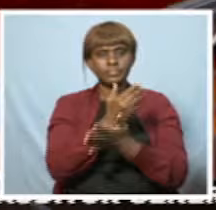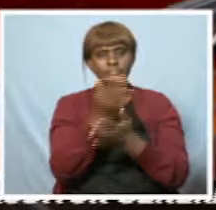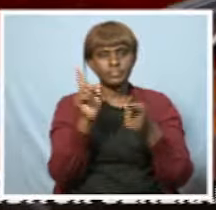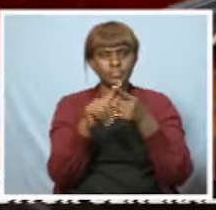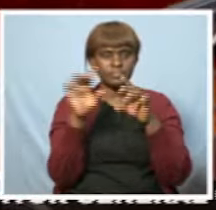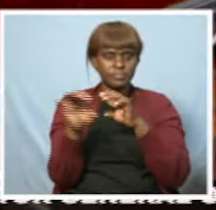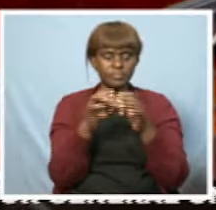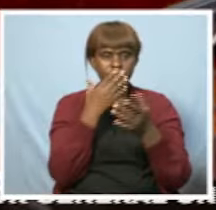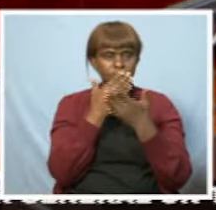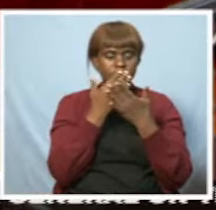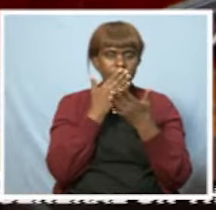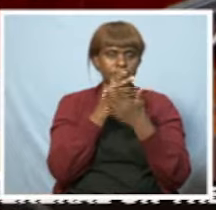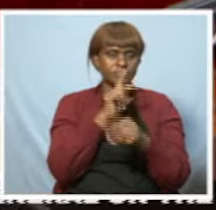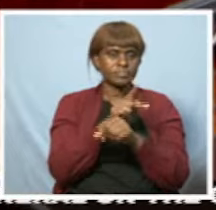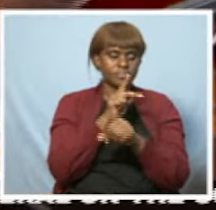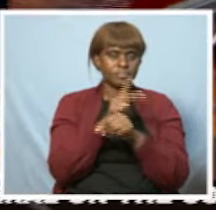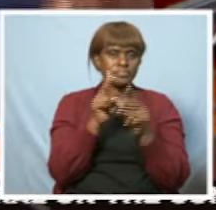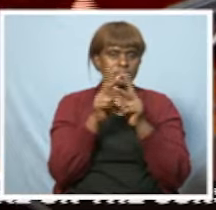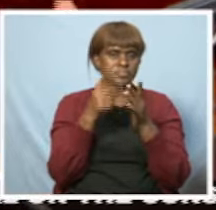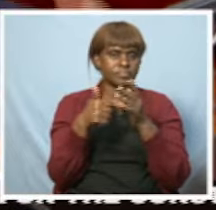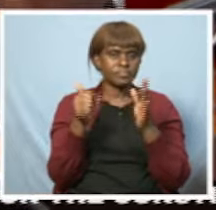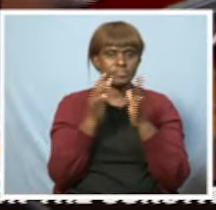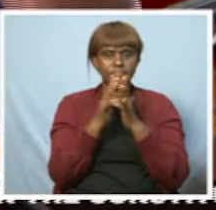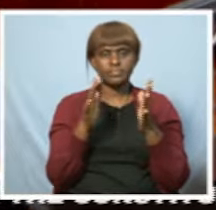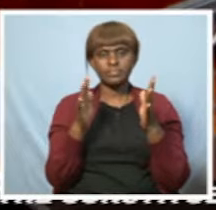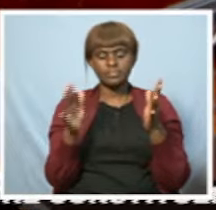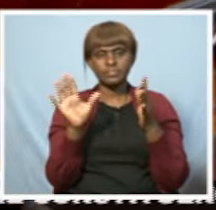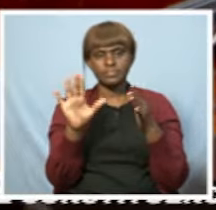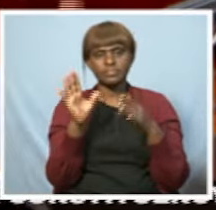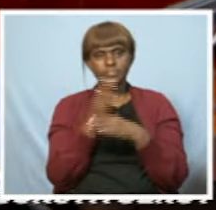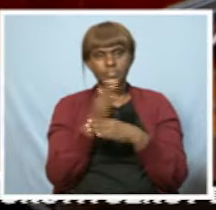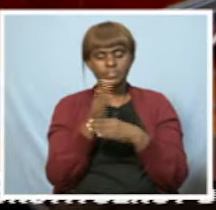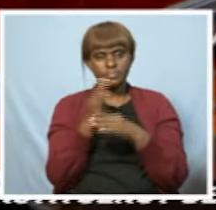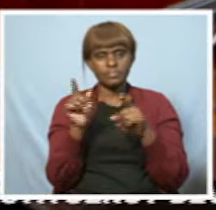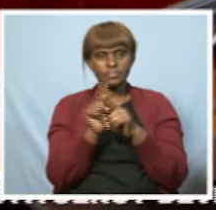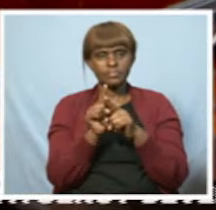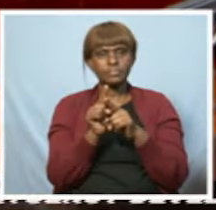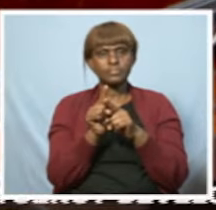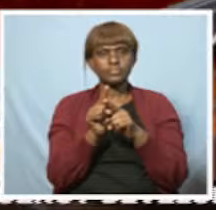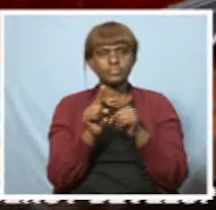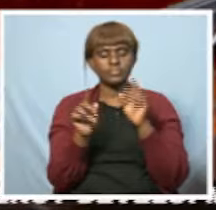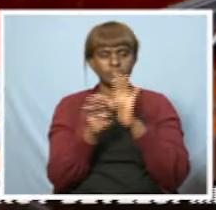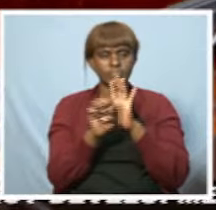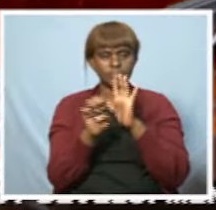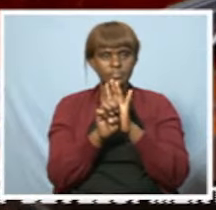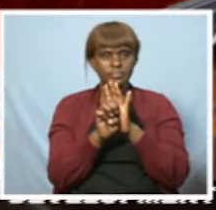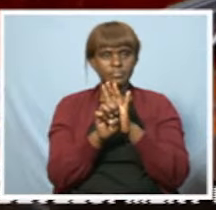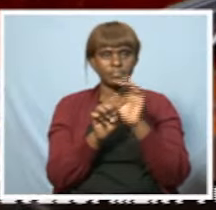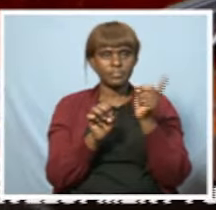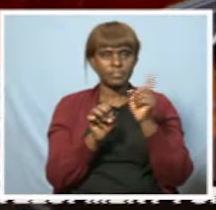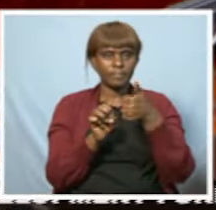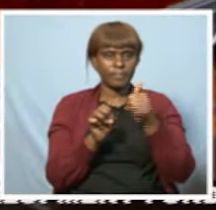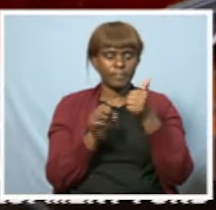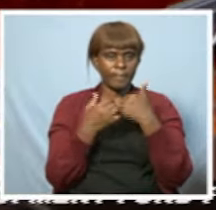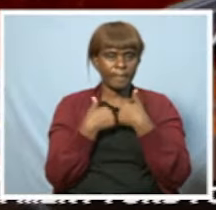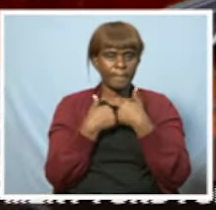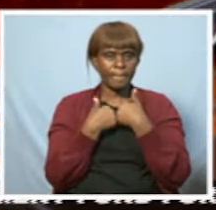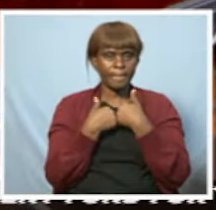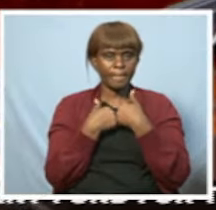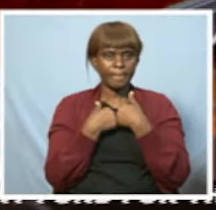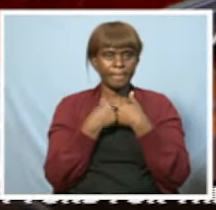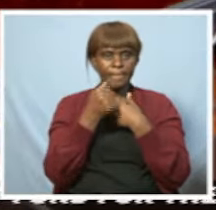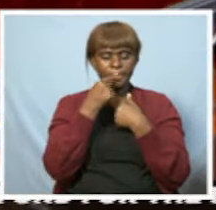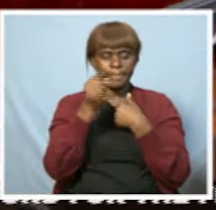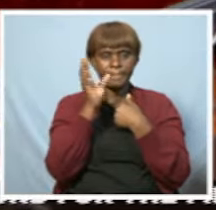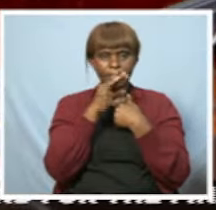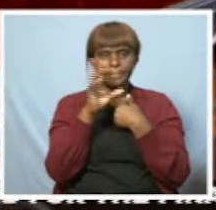do a bankable project so that they expand their business. Unlike where you say